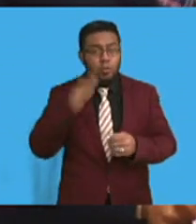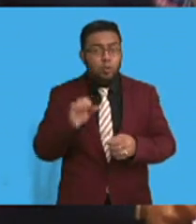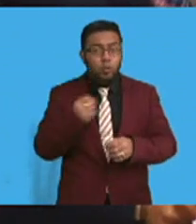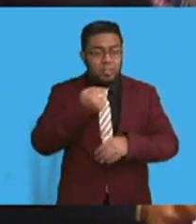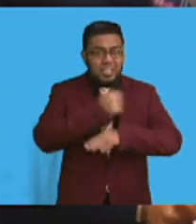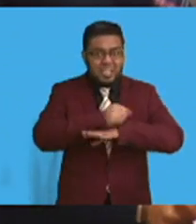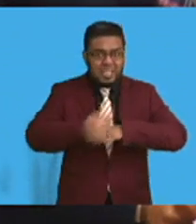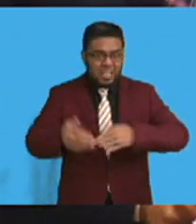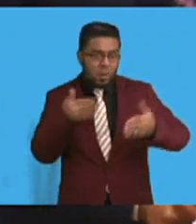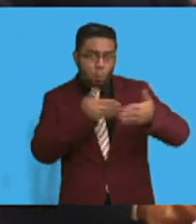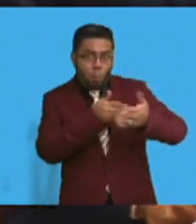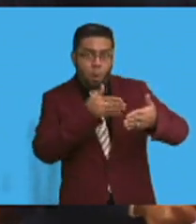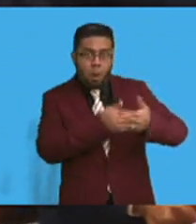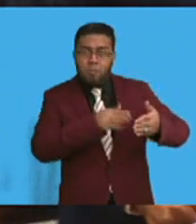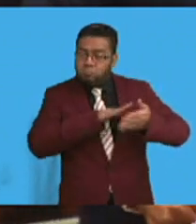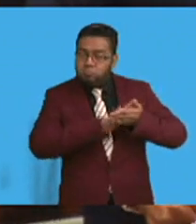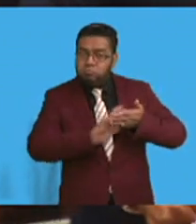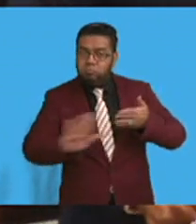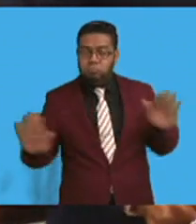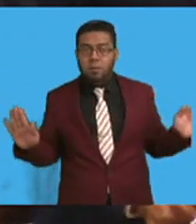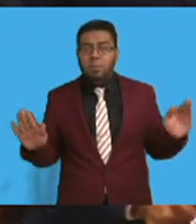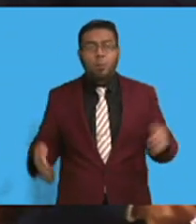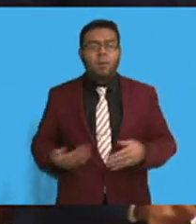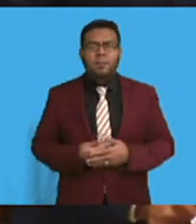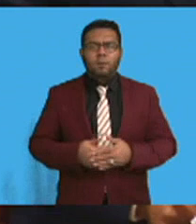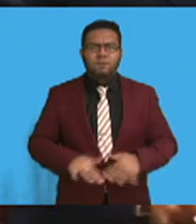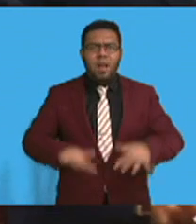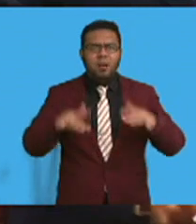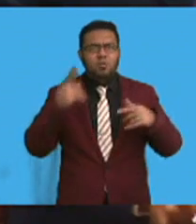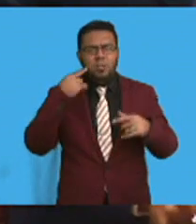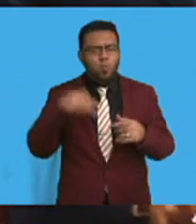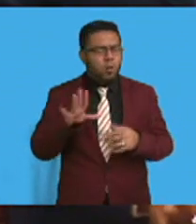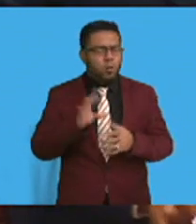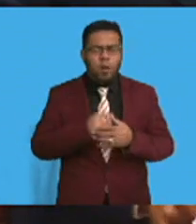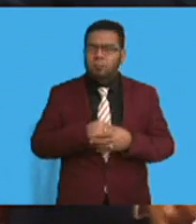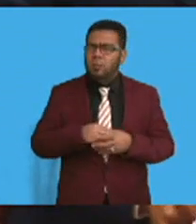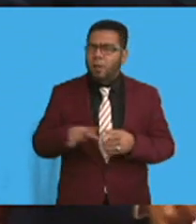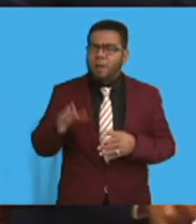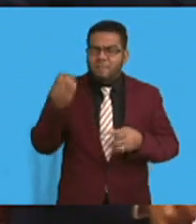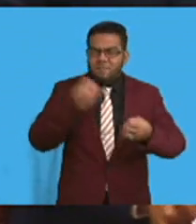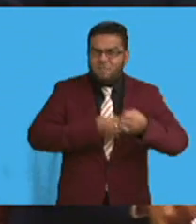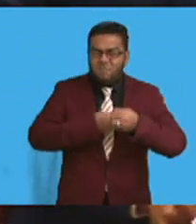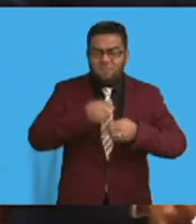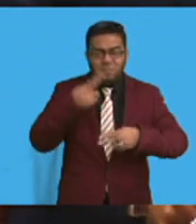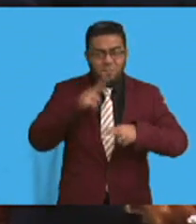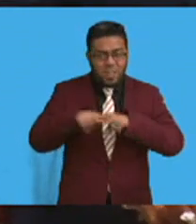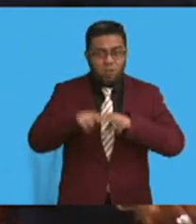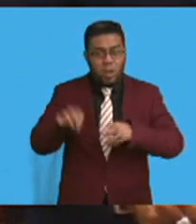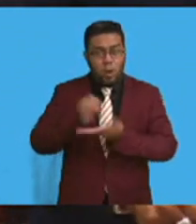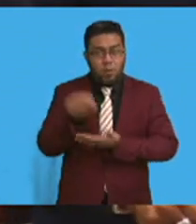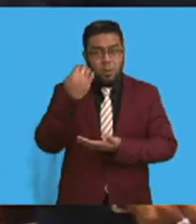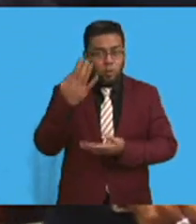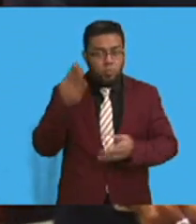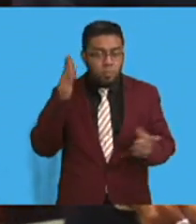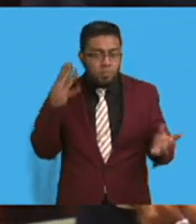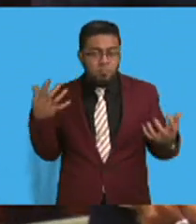sustainable energy to flood-resistant waterways, we are going all out to ensure the Fijian economy is engineered to weather any storm. Madam